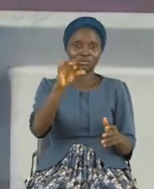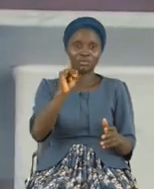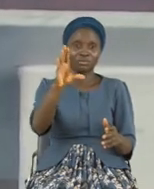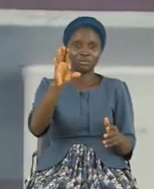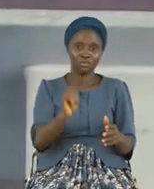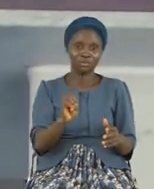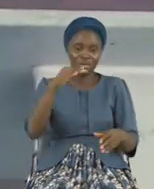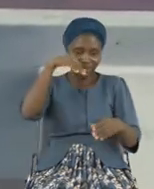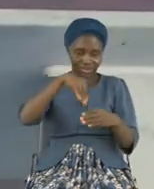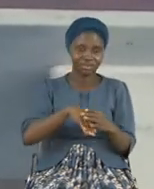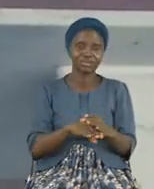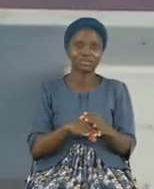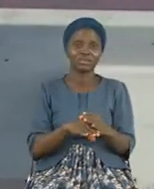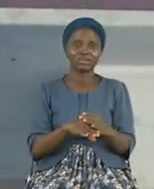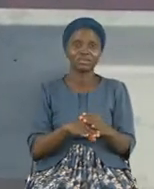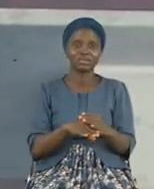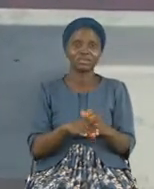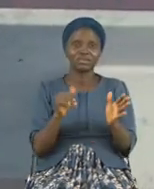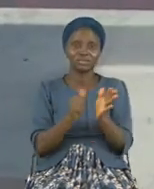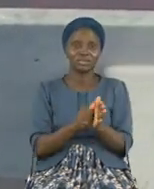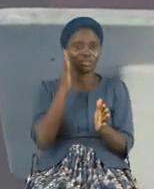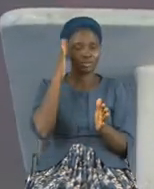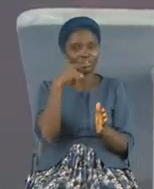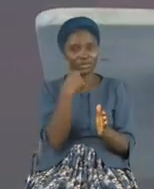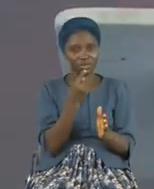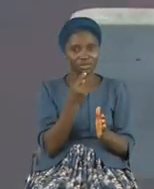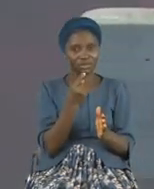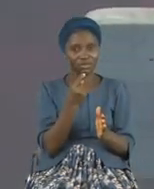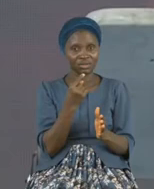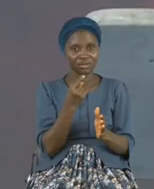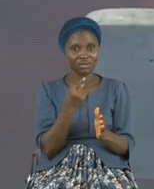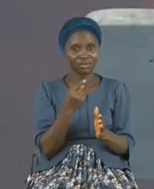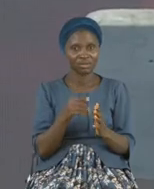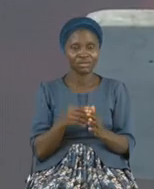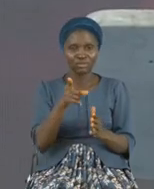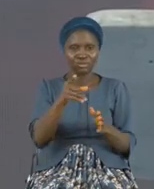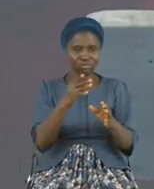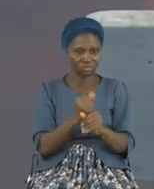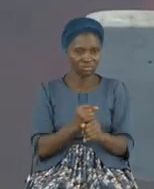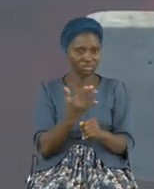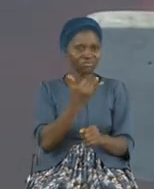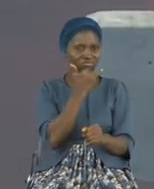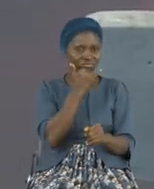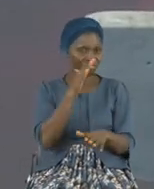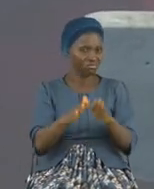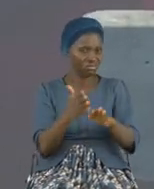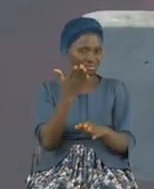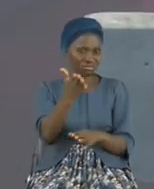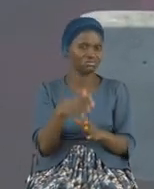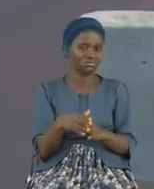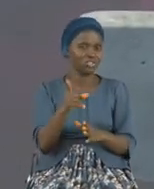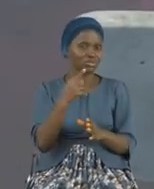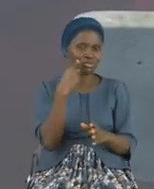on the inside, that will say, you took a wrong step there. You spoke a wrong word